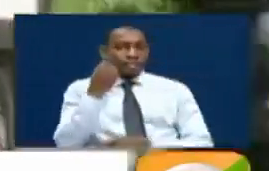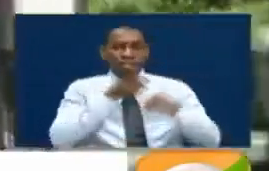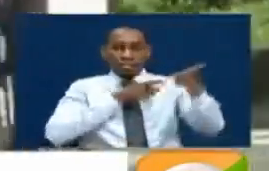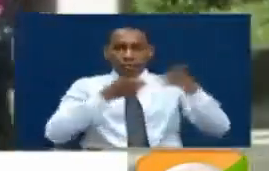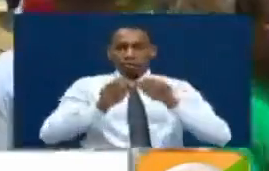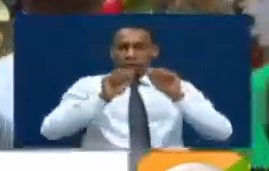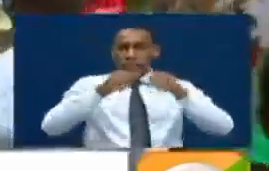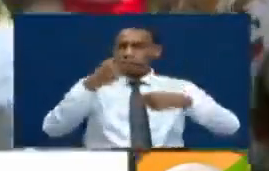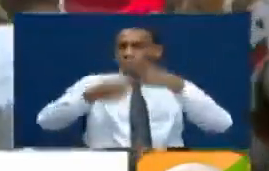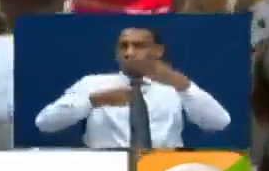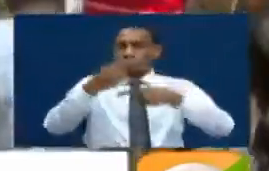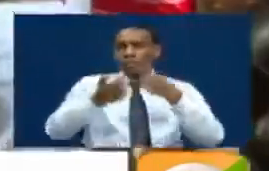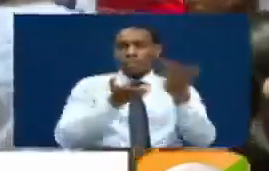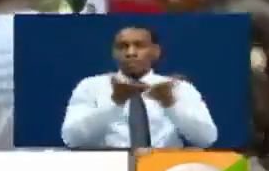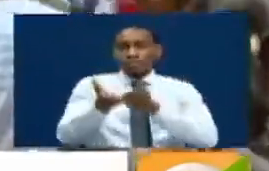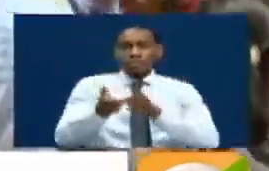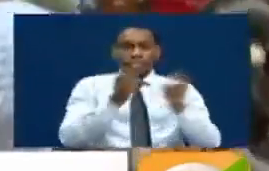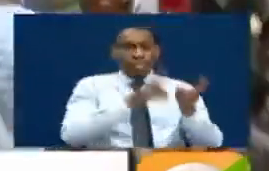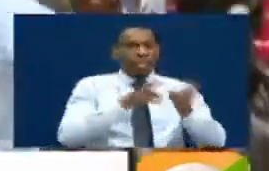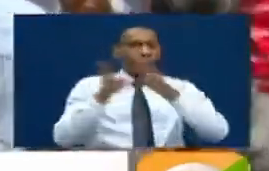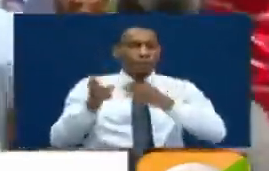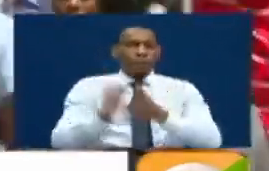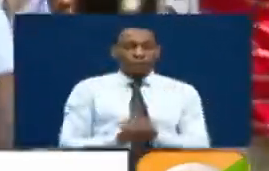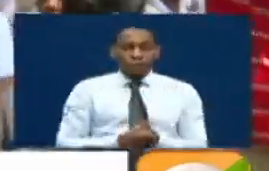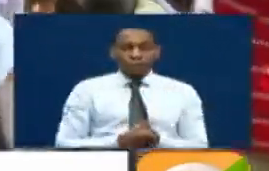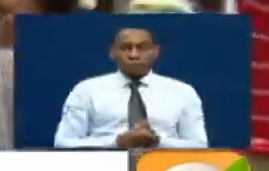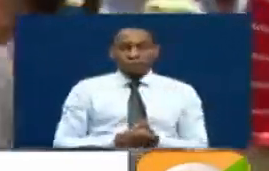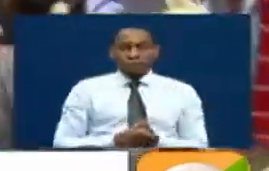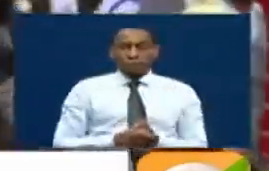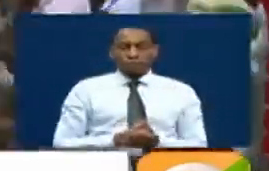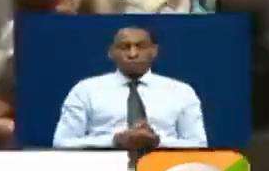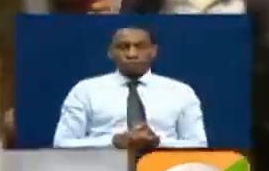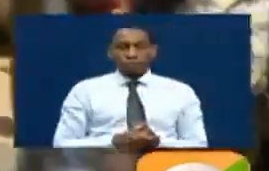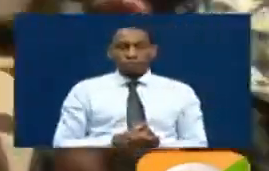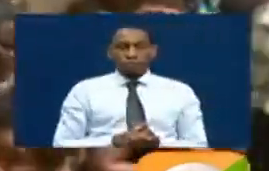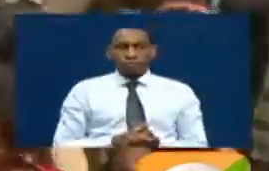to enable them carry on their business as usual. Raquel Mwigai, Citizen TV.